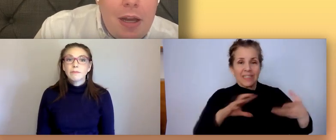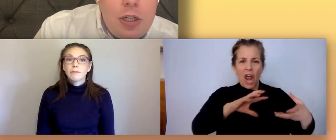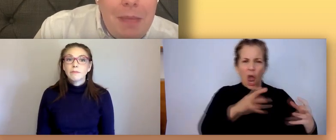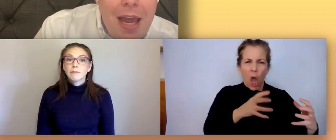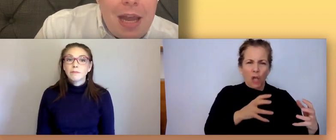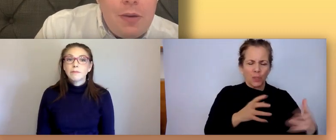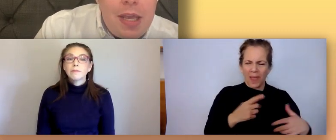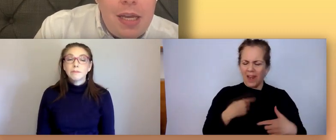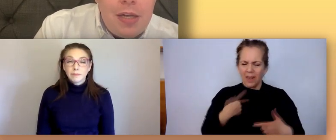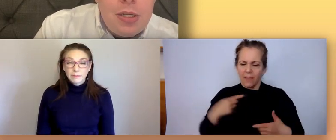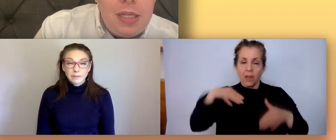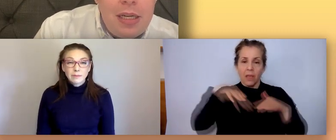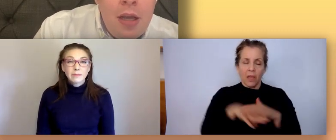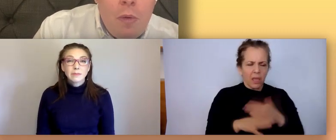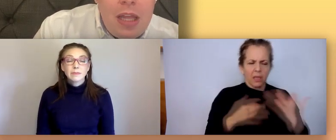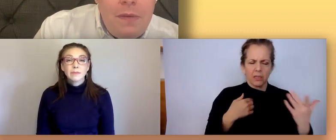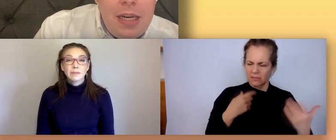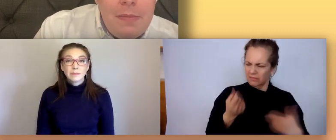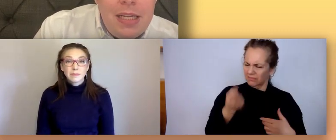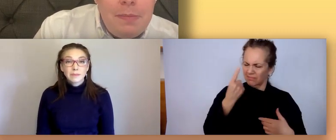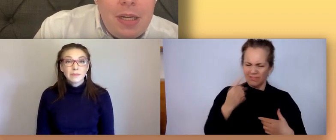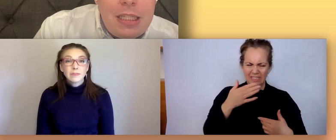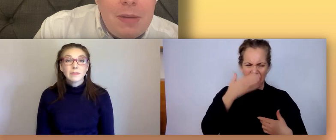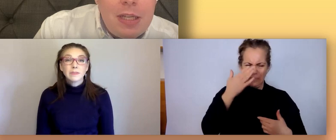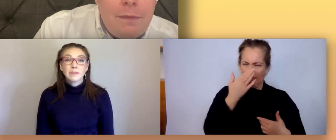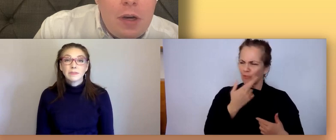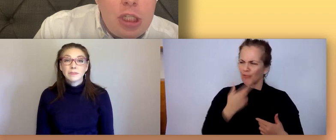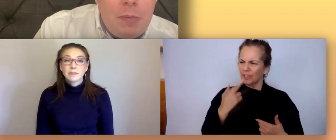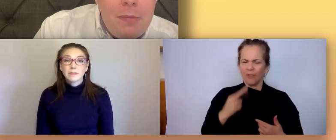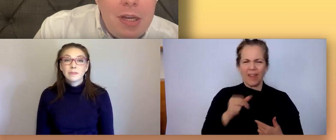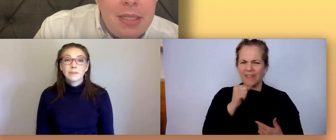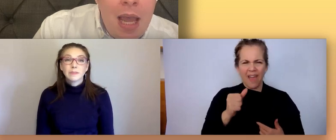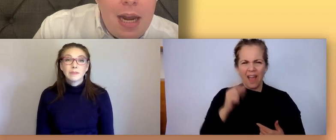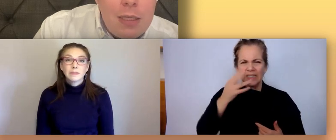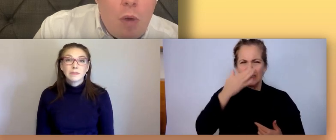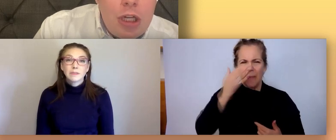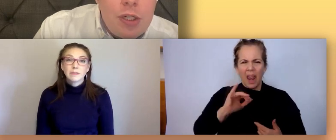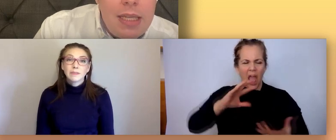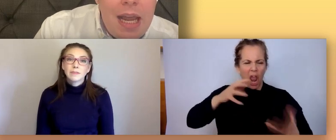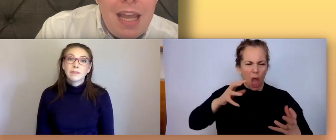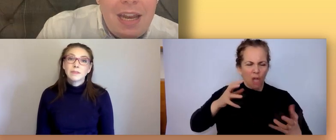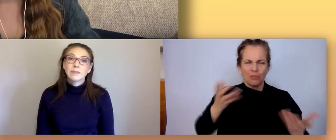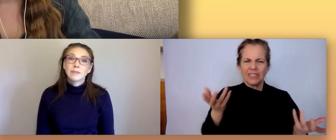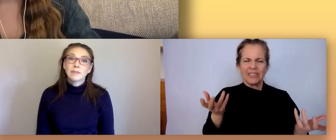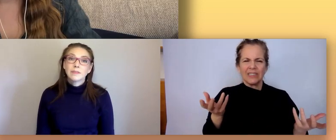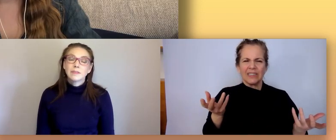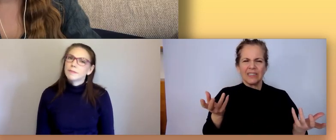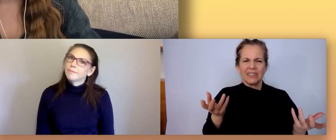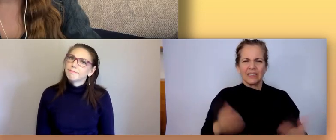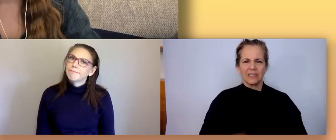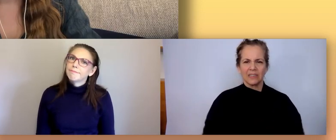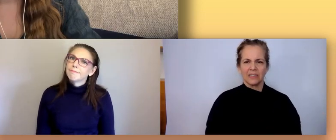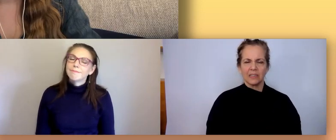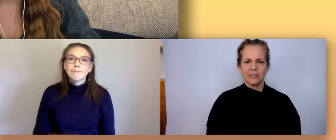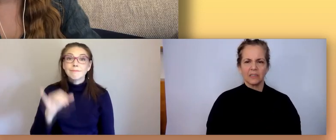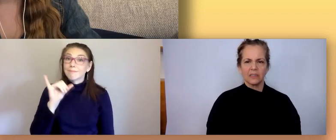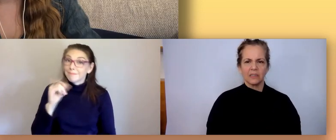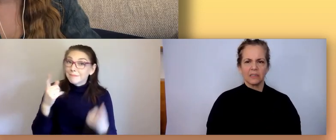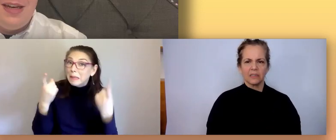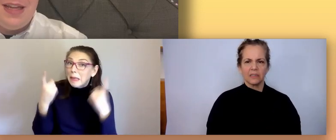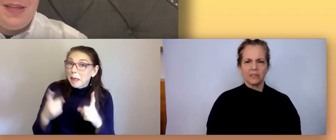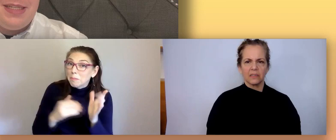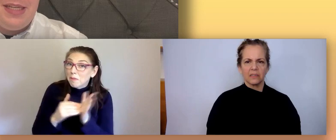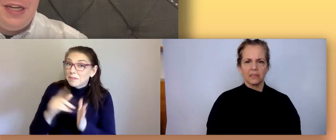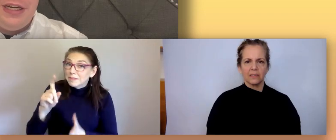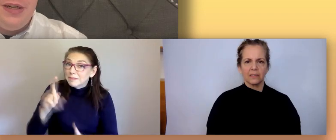at a laundromat and you can't understand why the Vietnamese place smells like a fresh spring breeze and has washers in it. Is that a thing that happens on